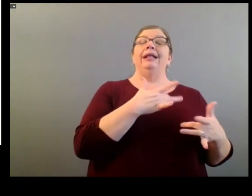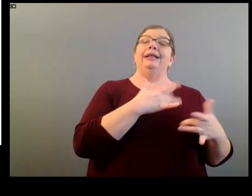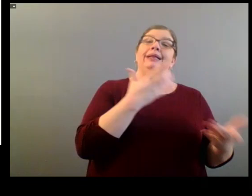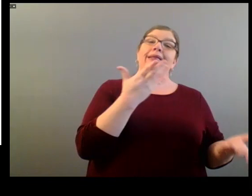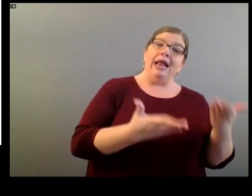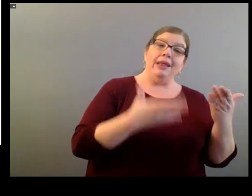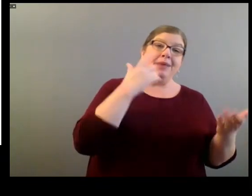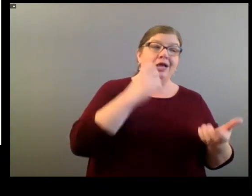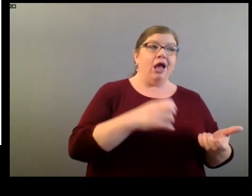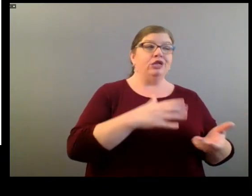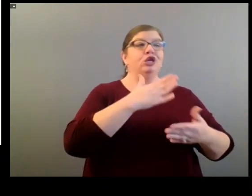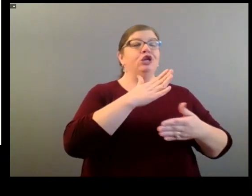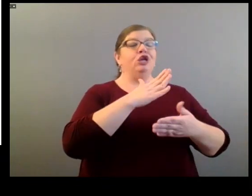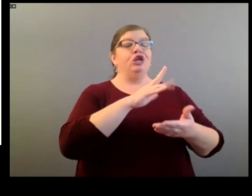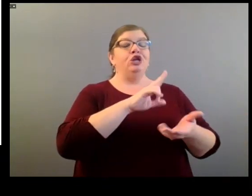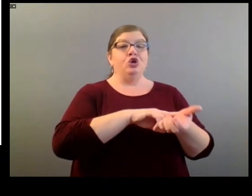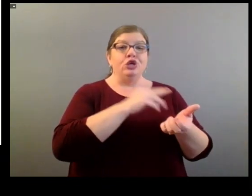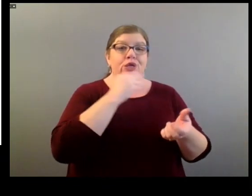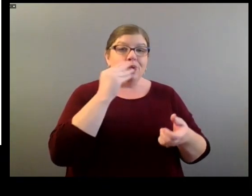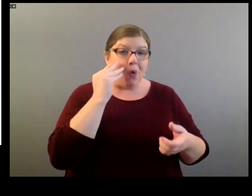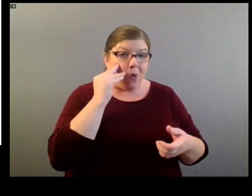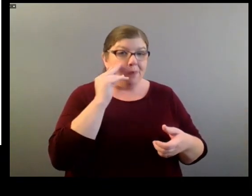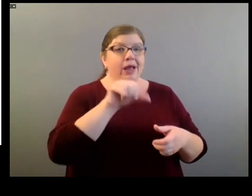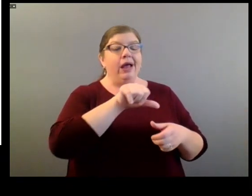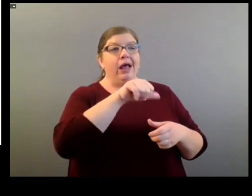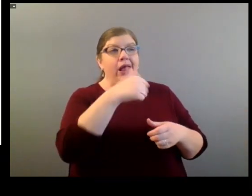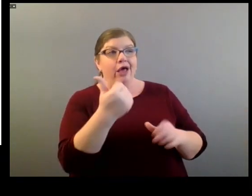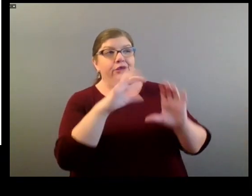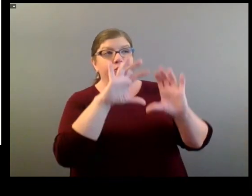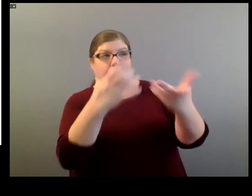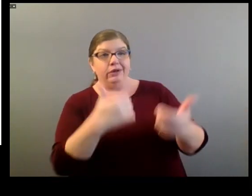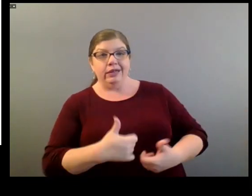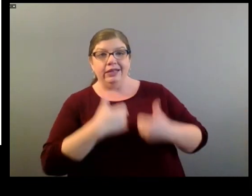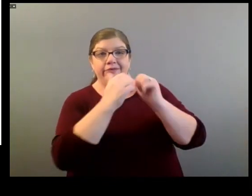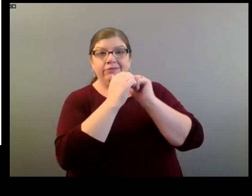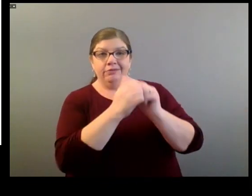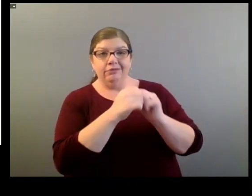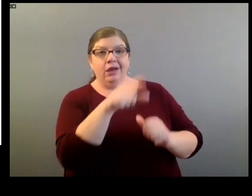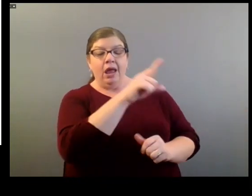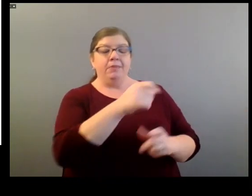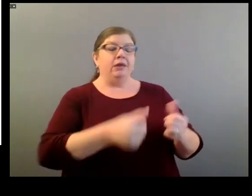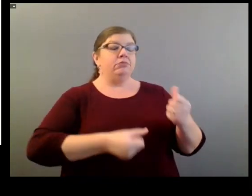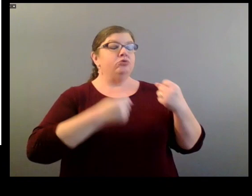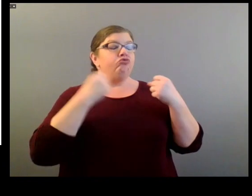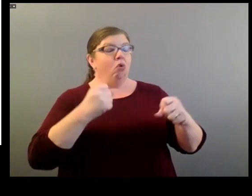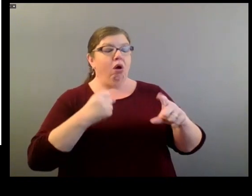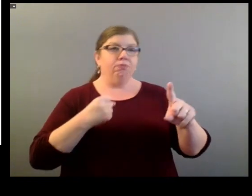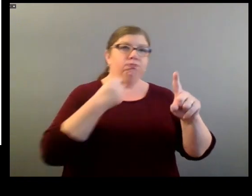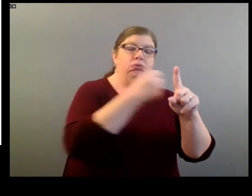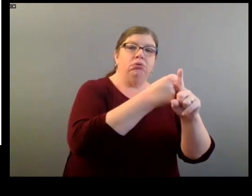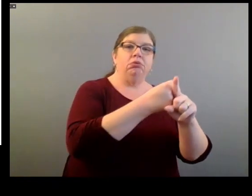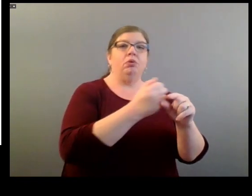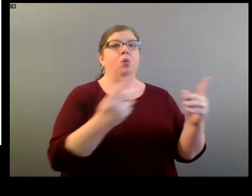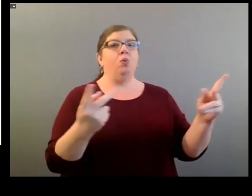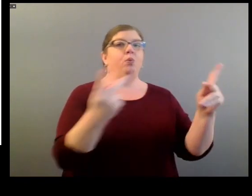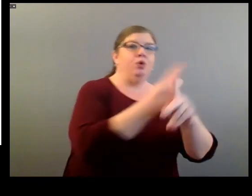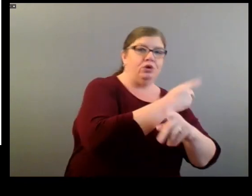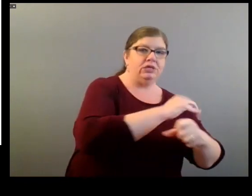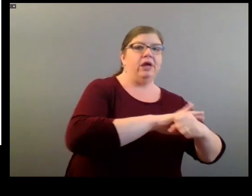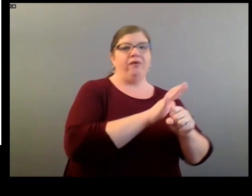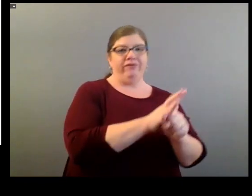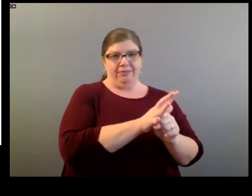skilled nursing homes and other congregate care settings have been disproportionately impacted by